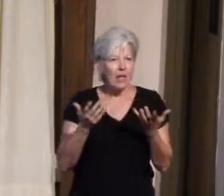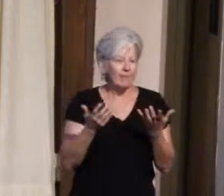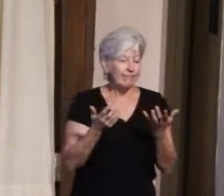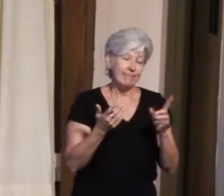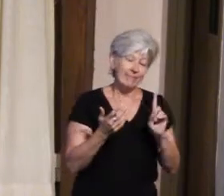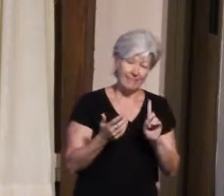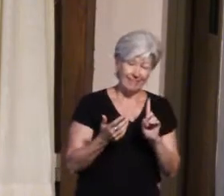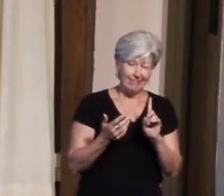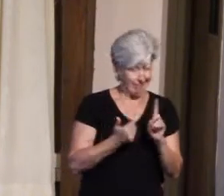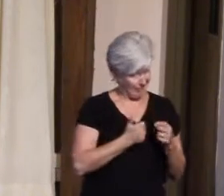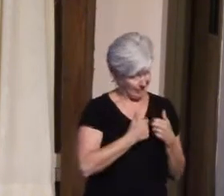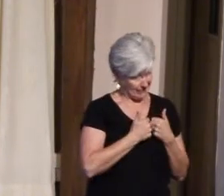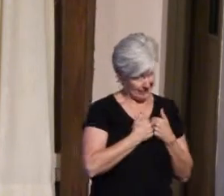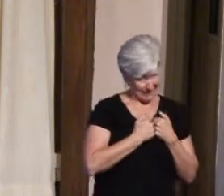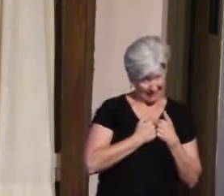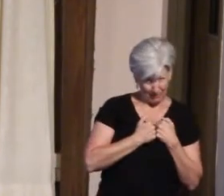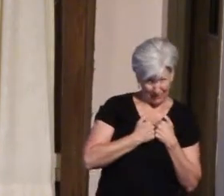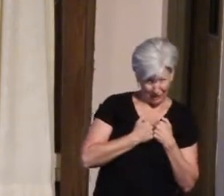people have